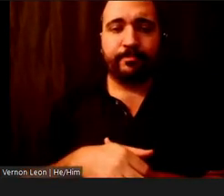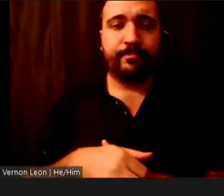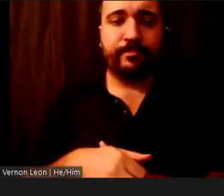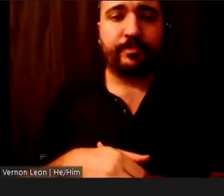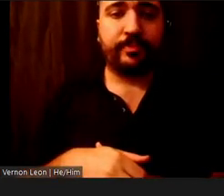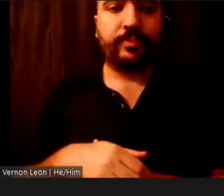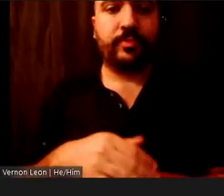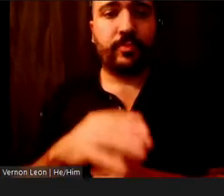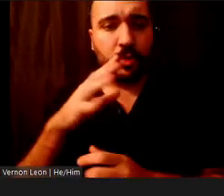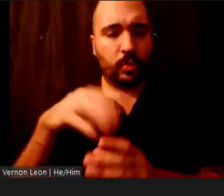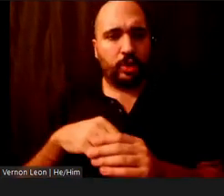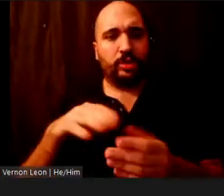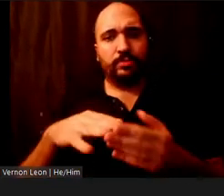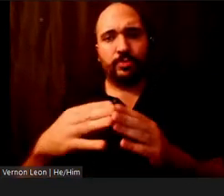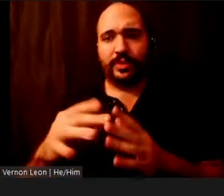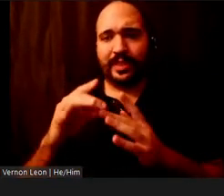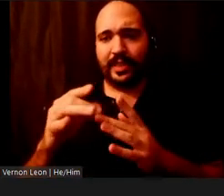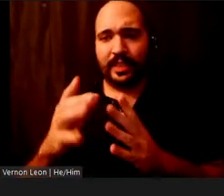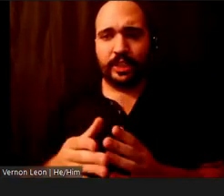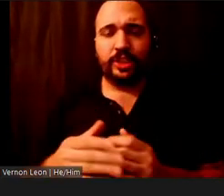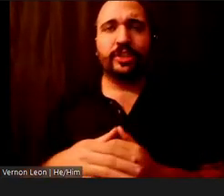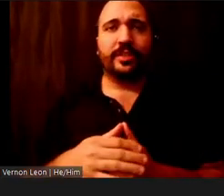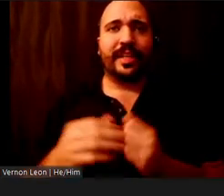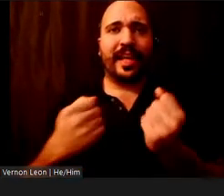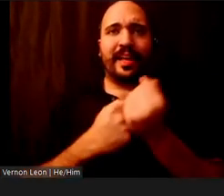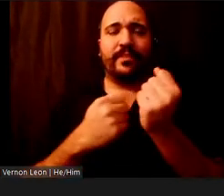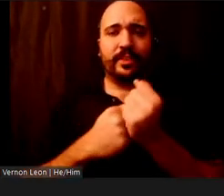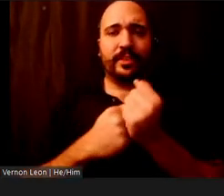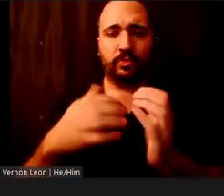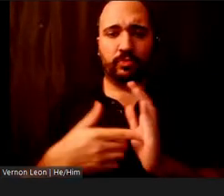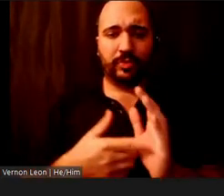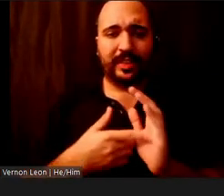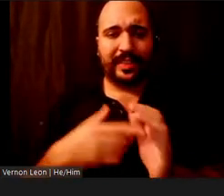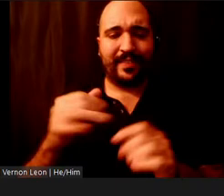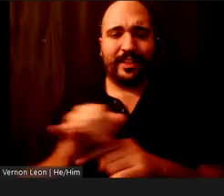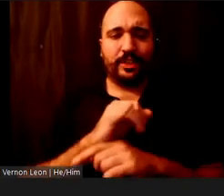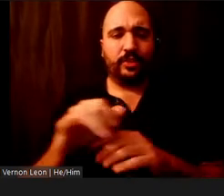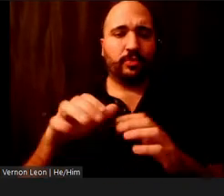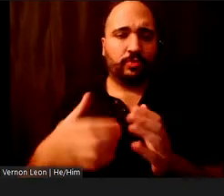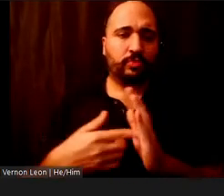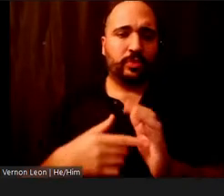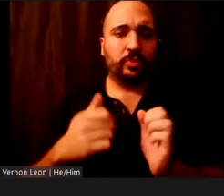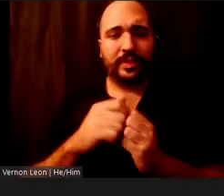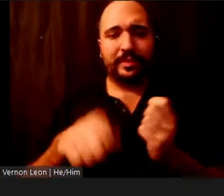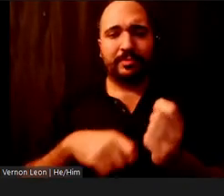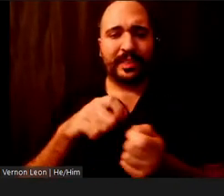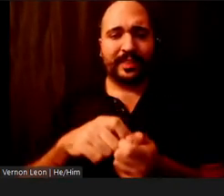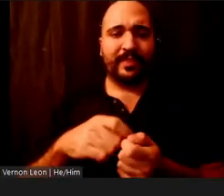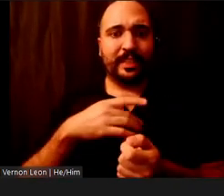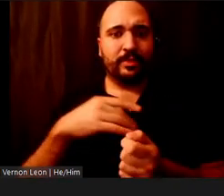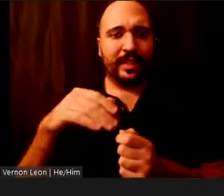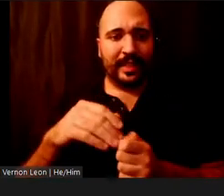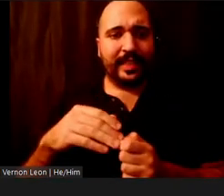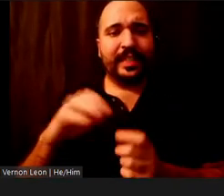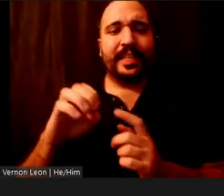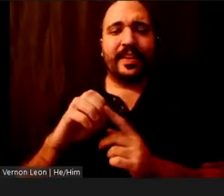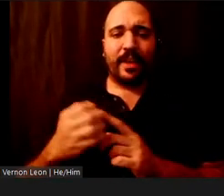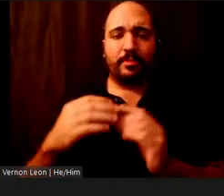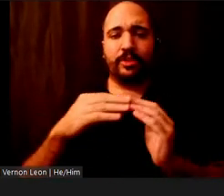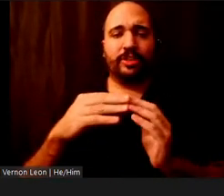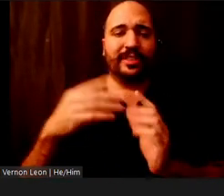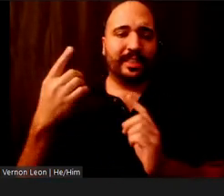be comprised of community leaders, advocacy group representatives, and industry group representatives with specific interest in environmental justice considerations.